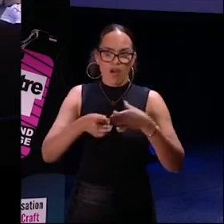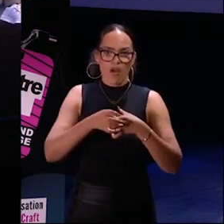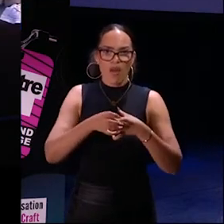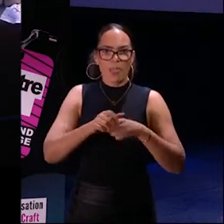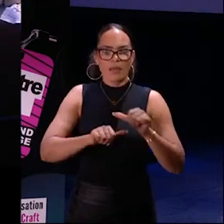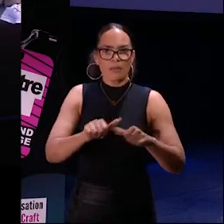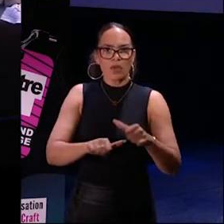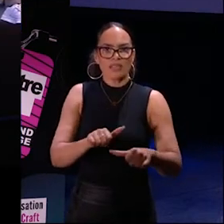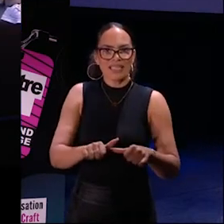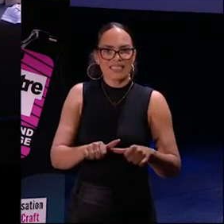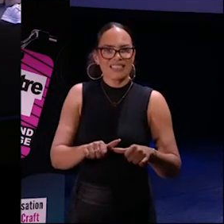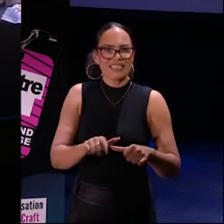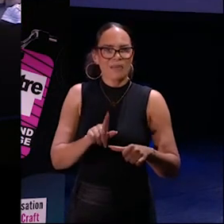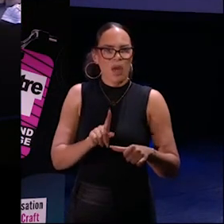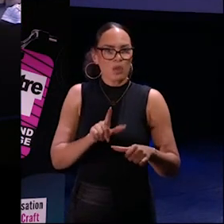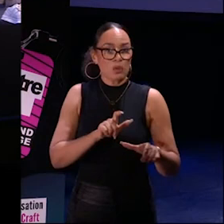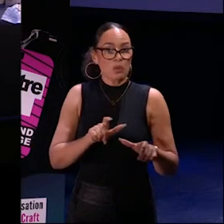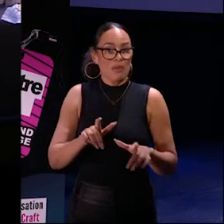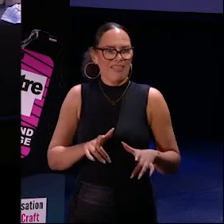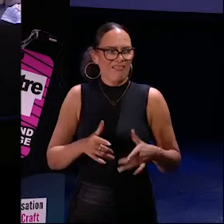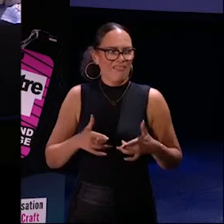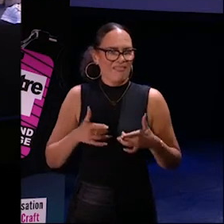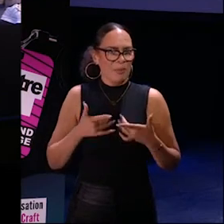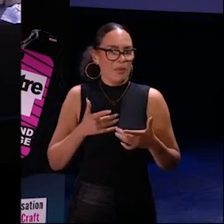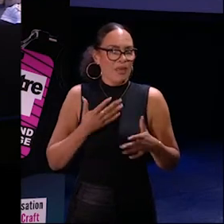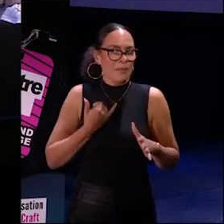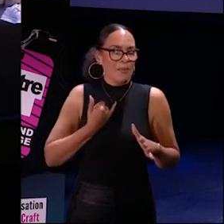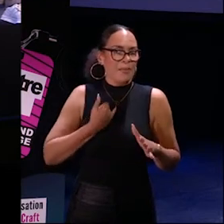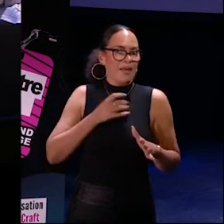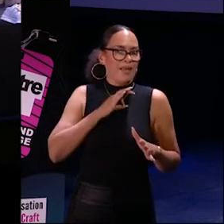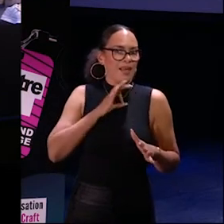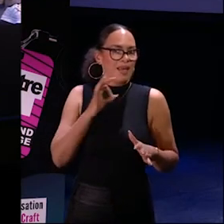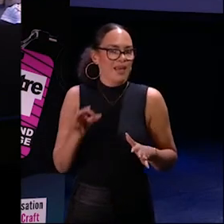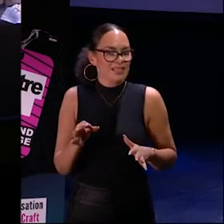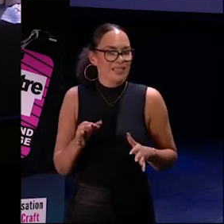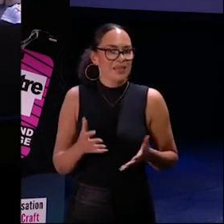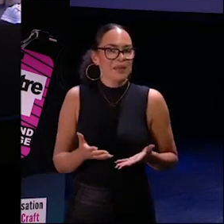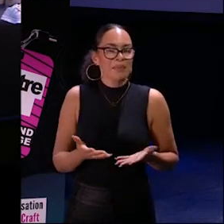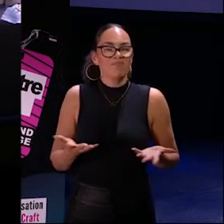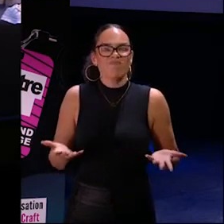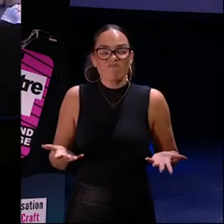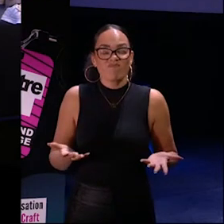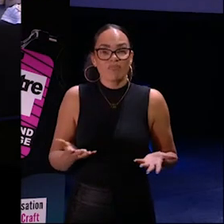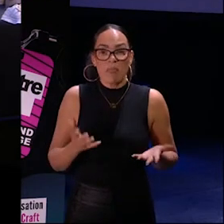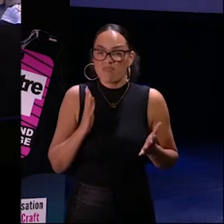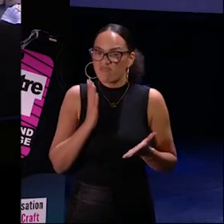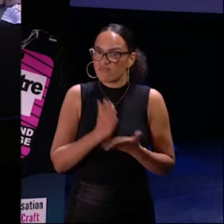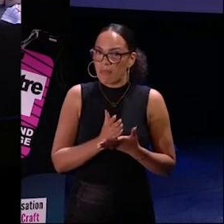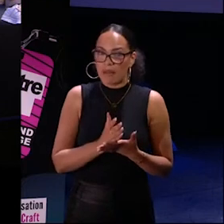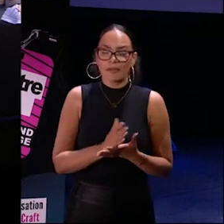like, it's still, you feel bad asking. To be honest, though, like, I'm like,